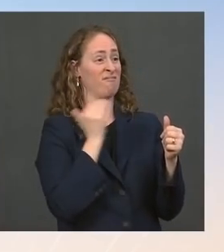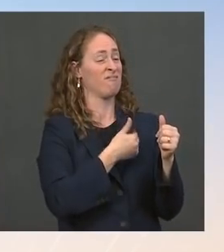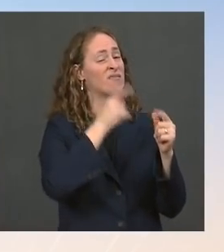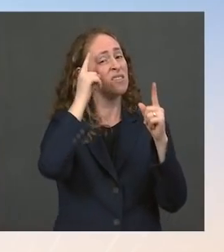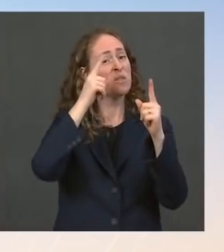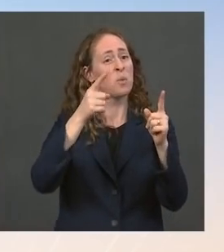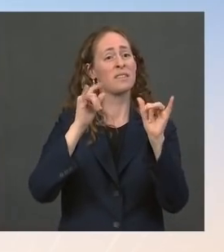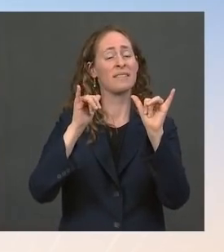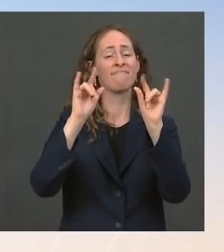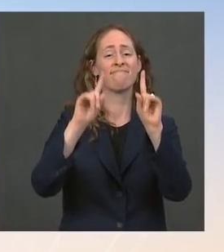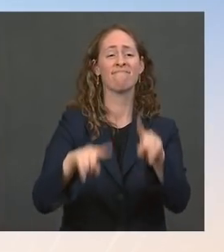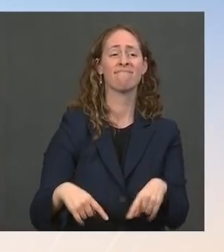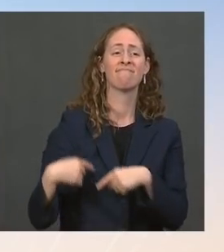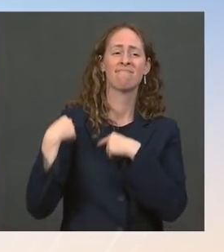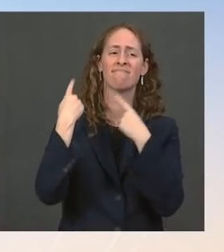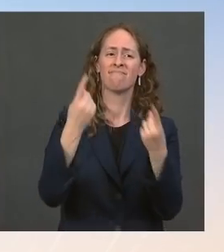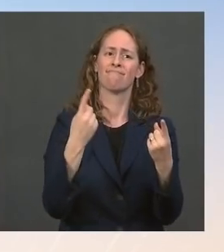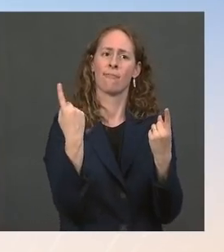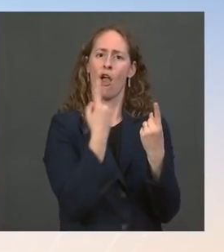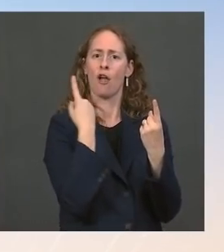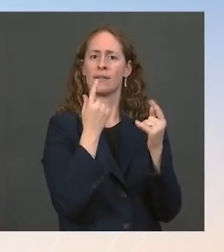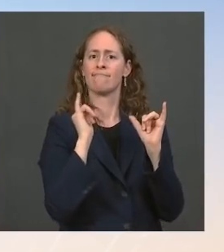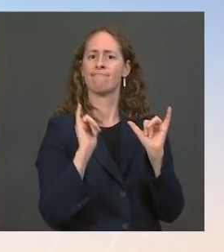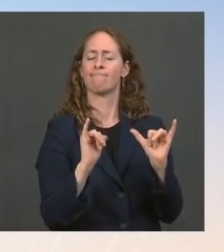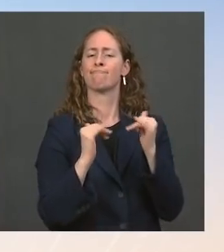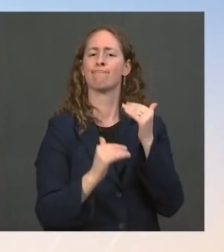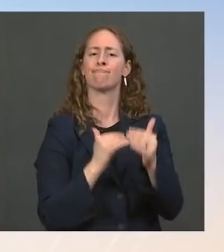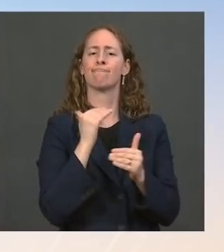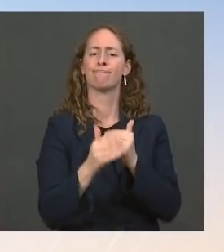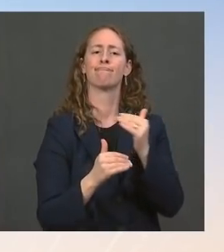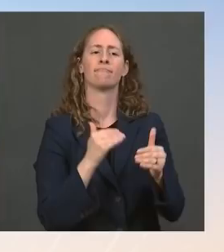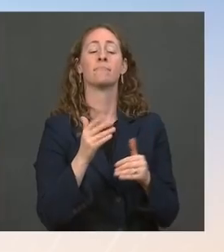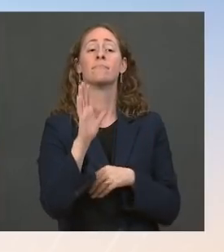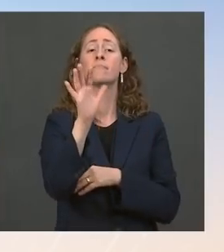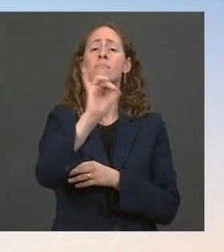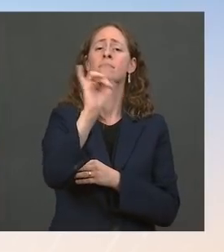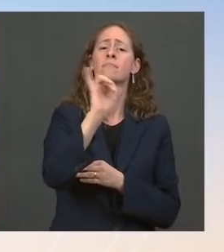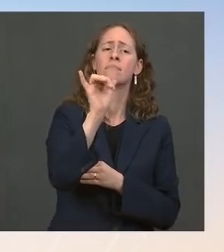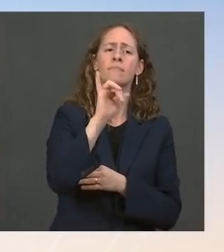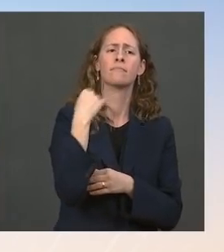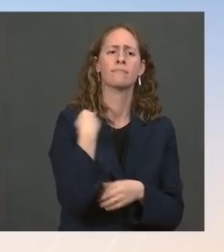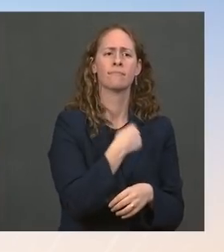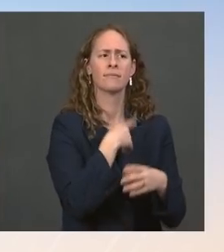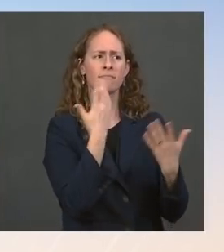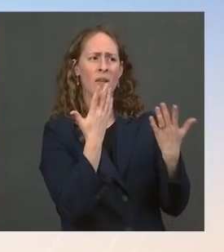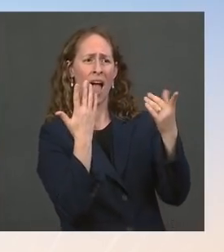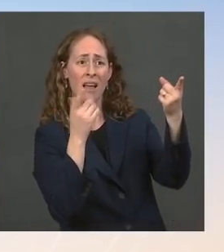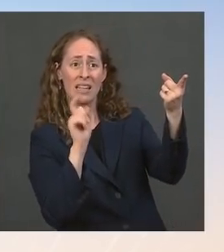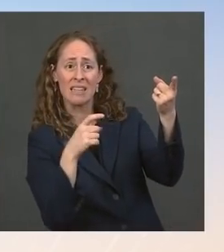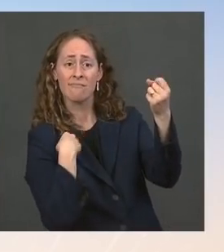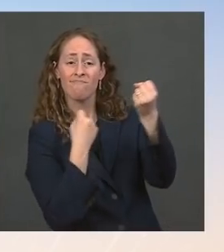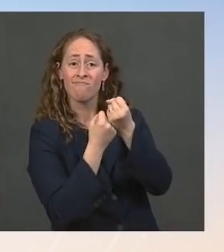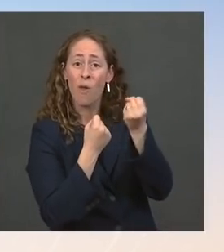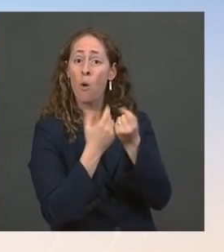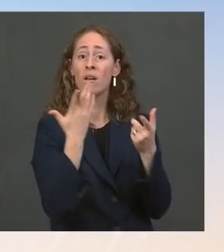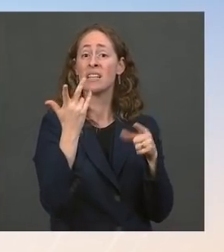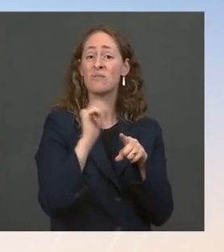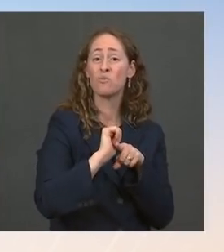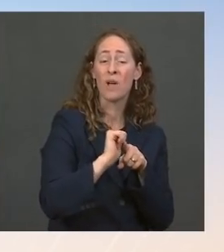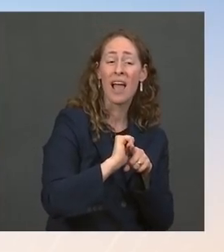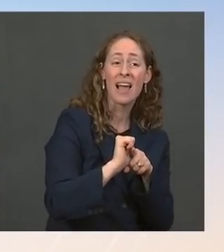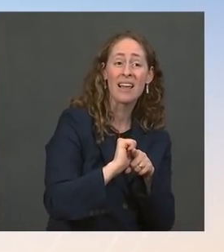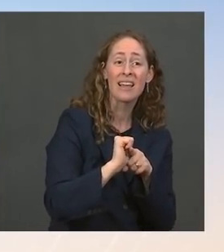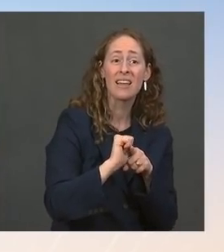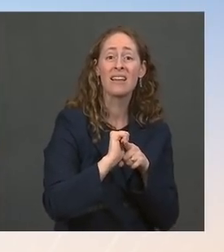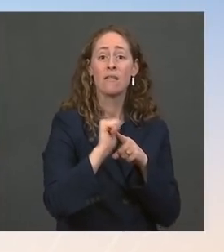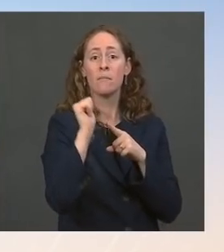policy process making throughout the course of this, in addition to providing a range of assistance, training to people on the